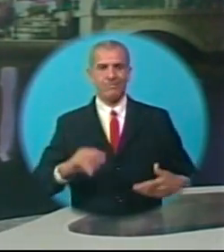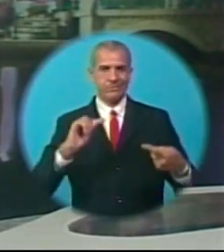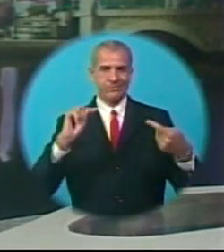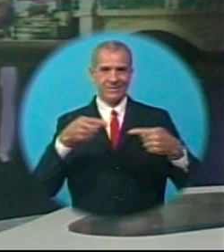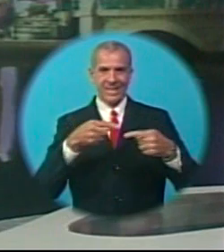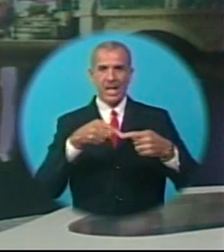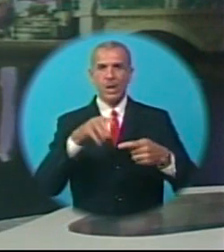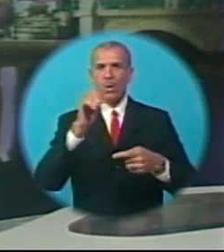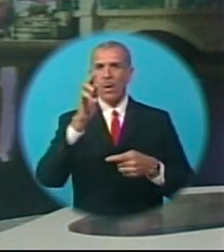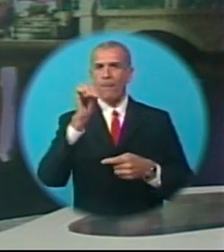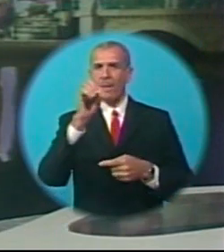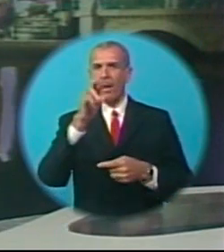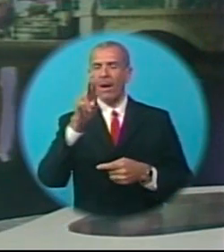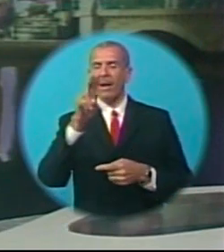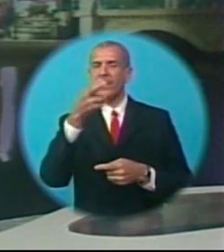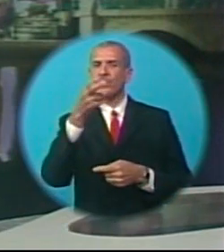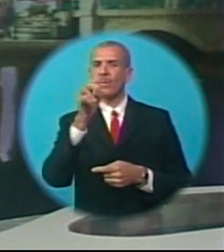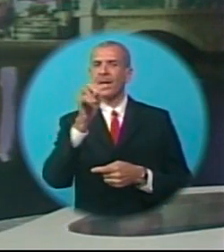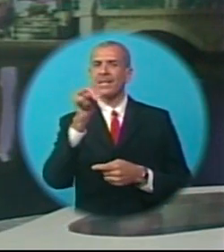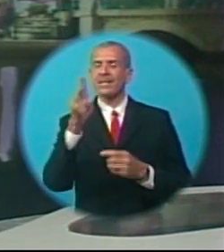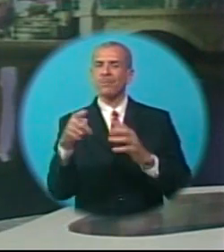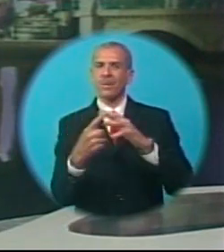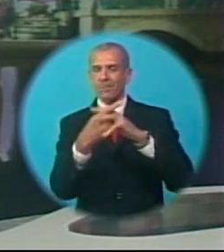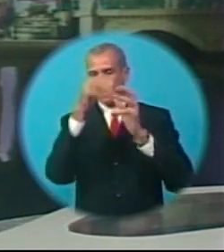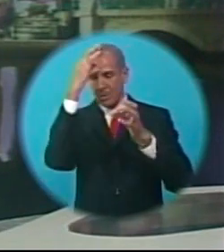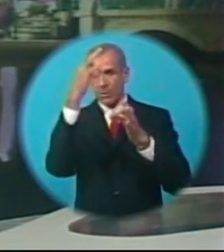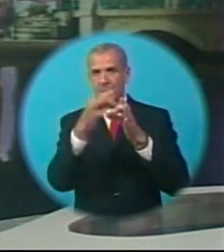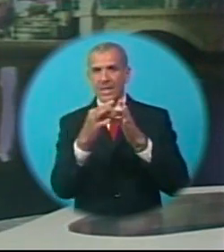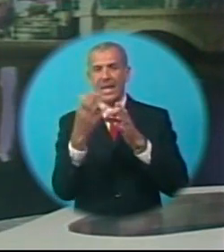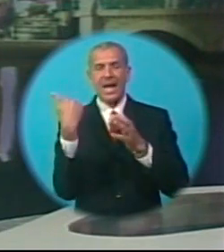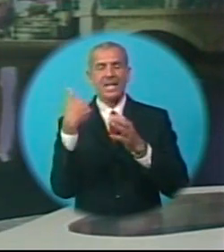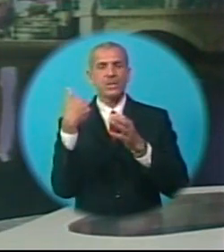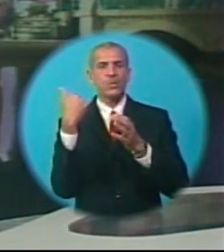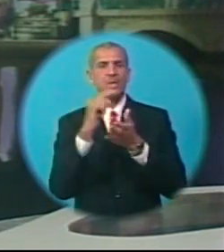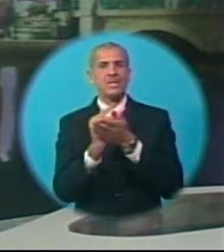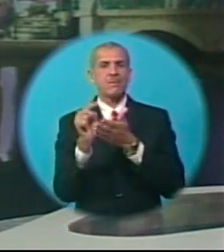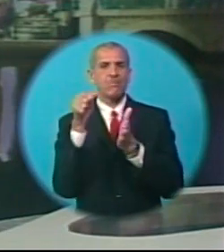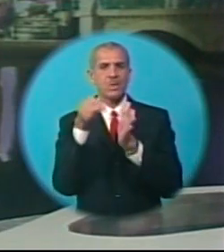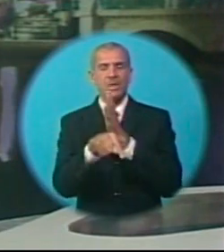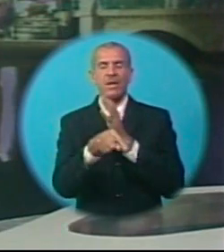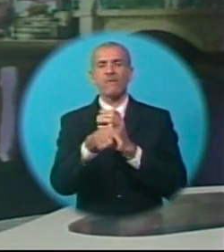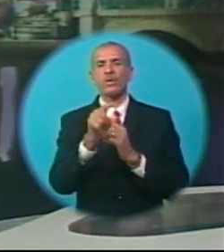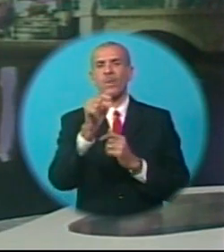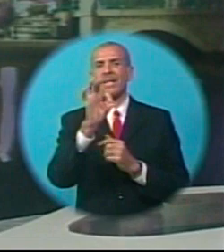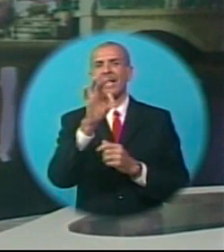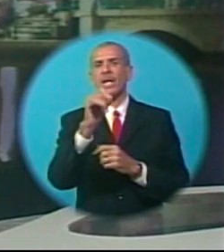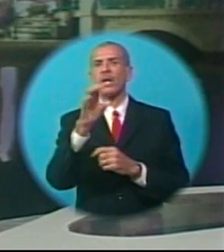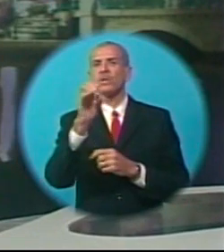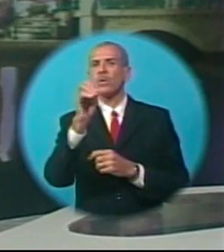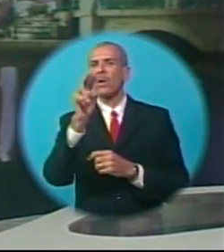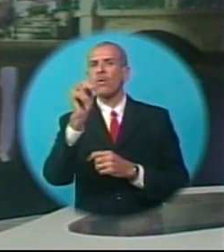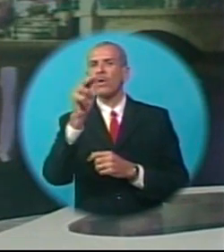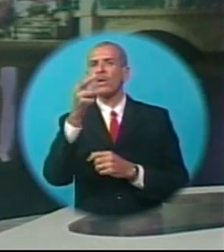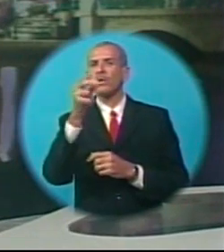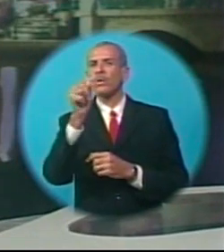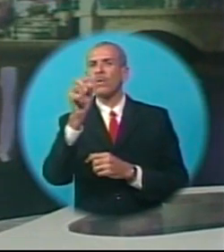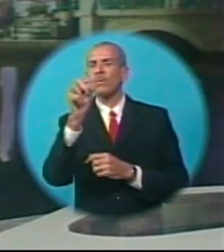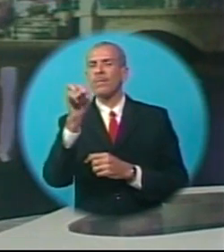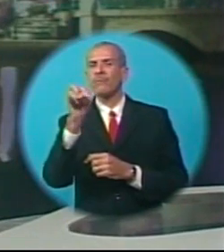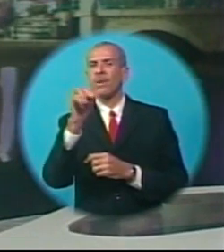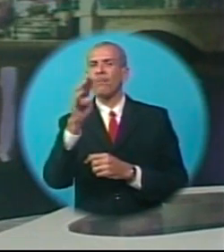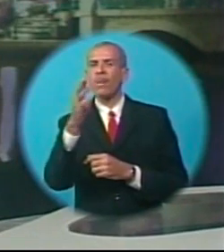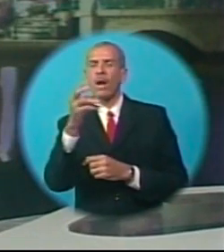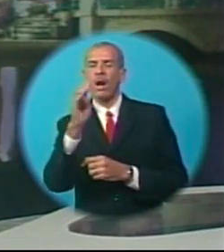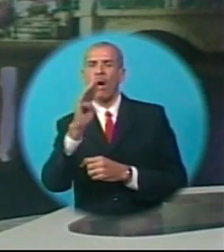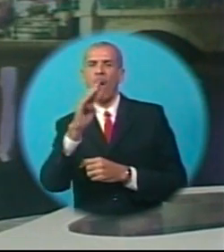He's Omar Haynes, who appeared in court in connection with last week's murder of 29-year-old Corey Trotman of Briar Hall, also in